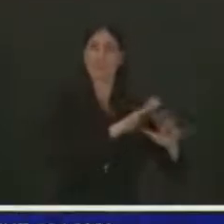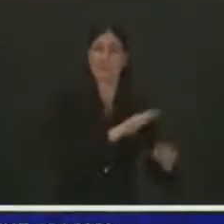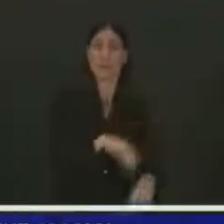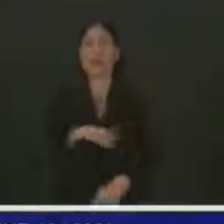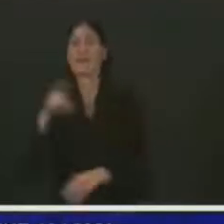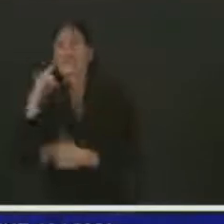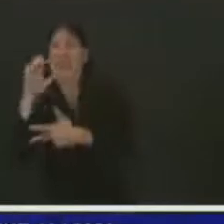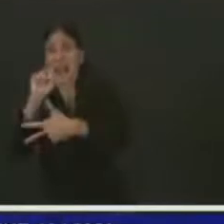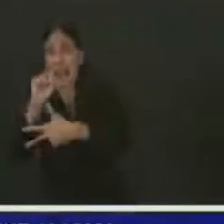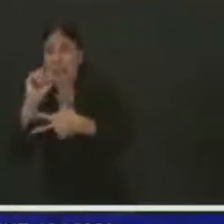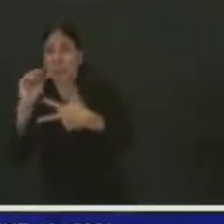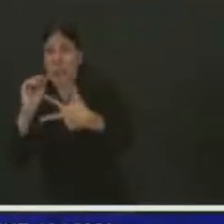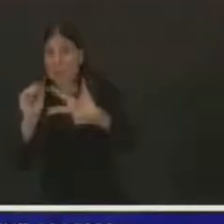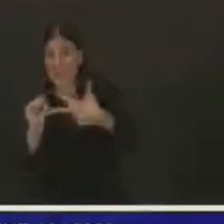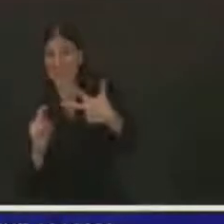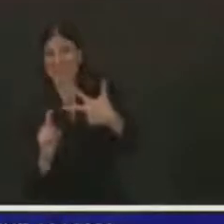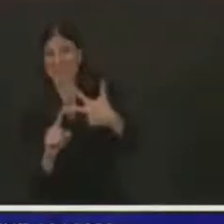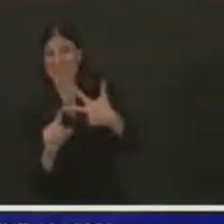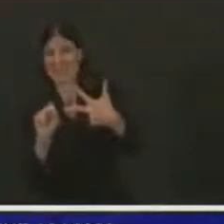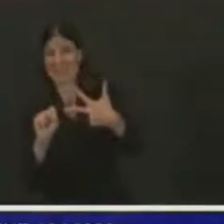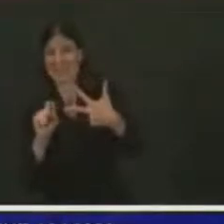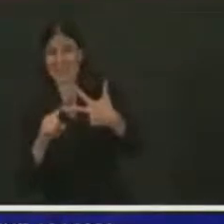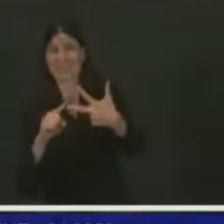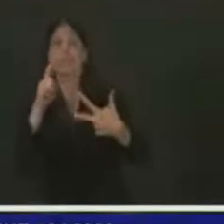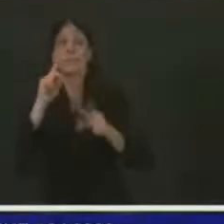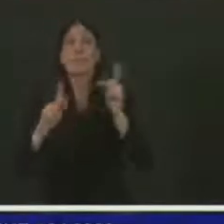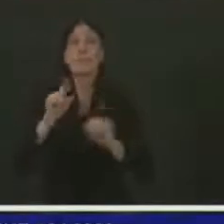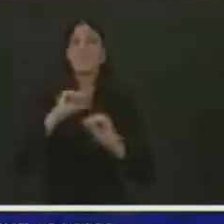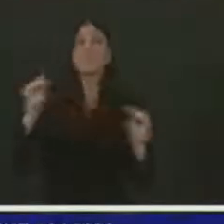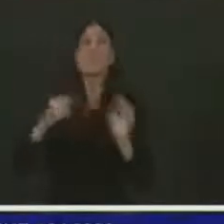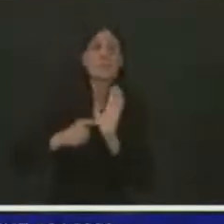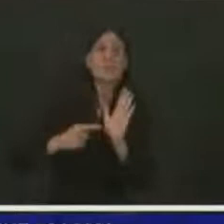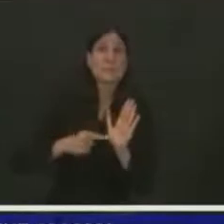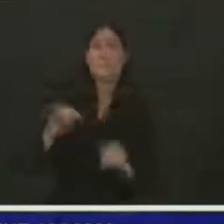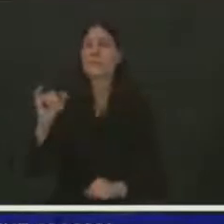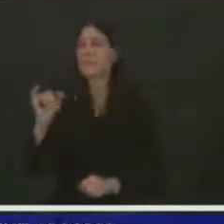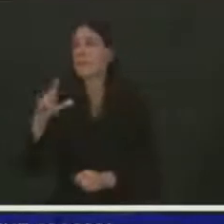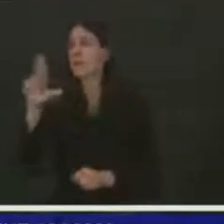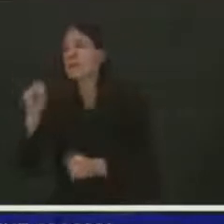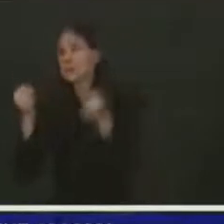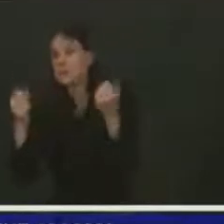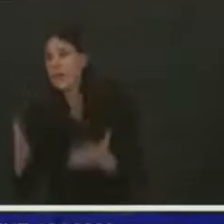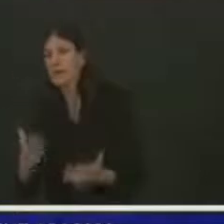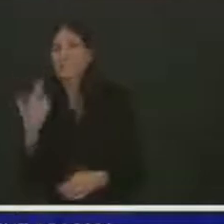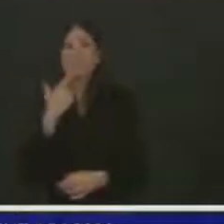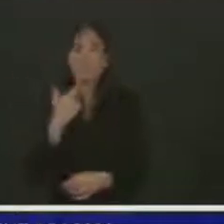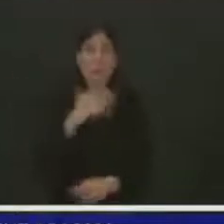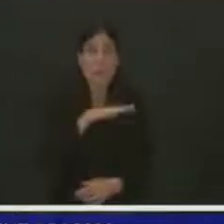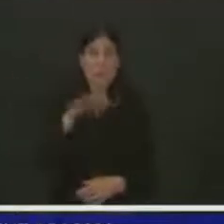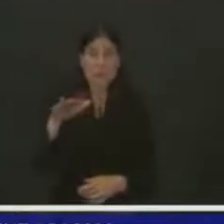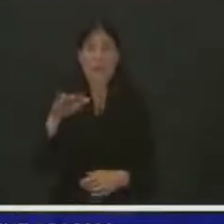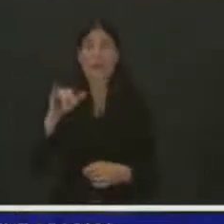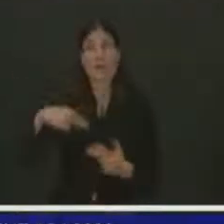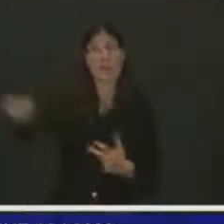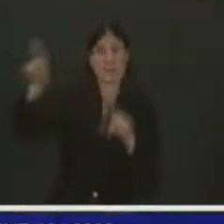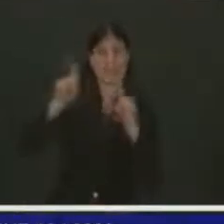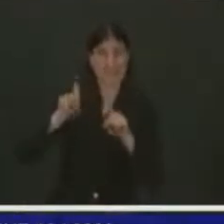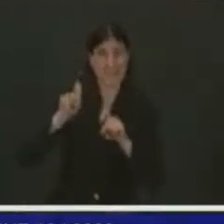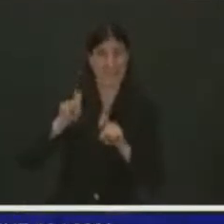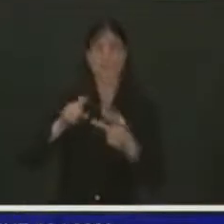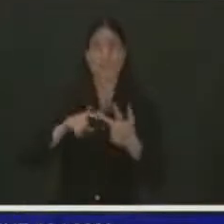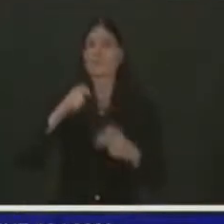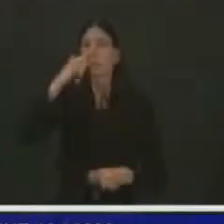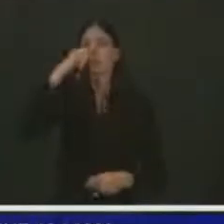the test that says it is valuable at this point for an individual to get tested and determine if they're